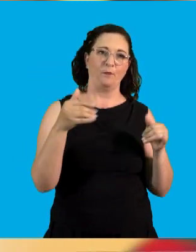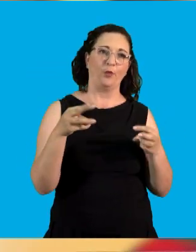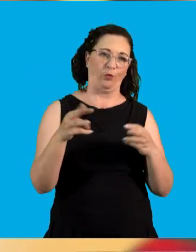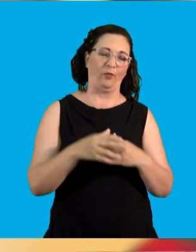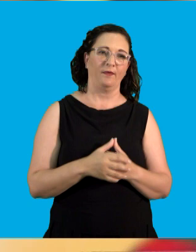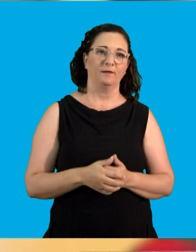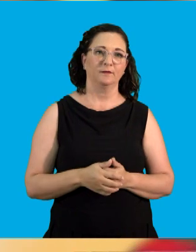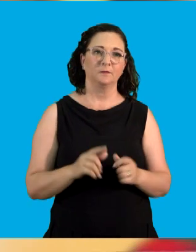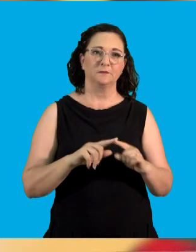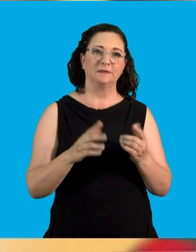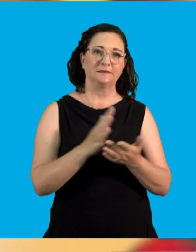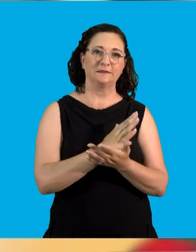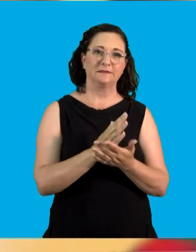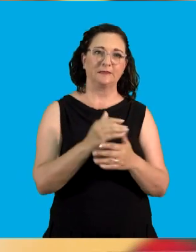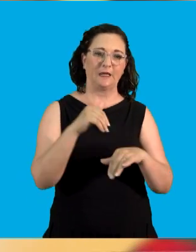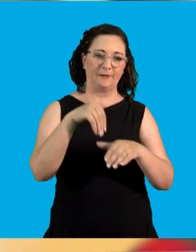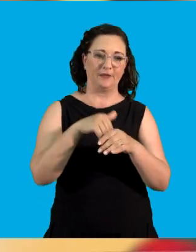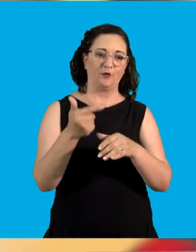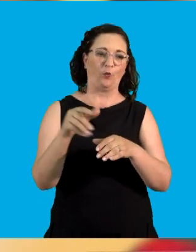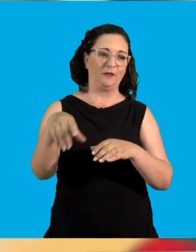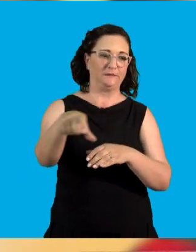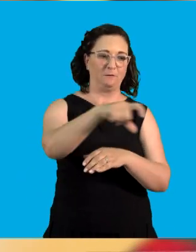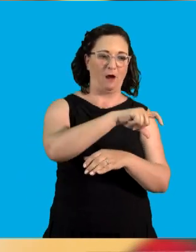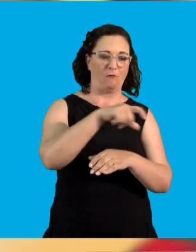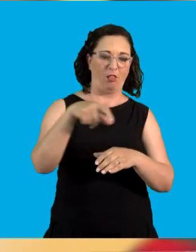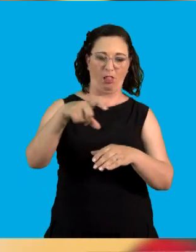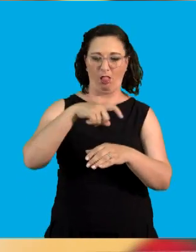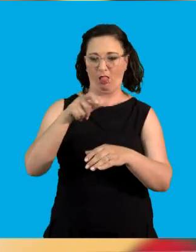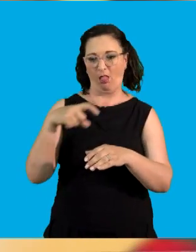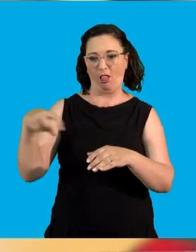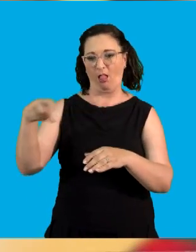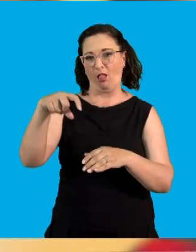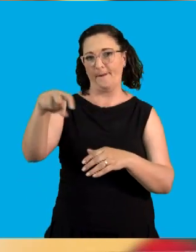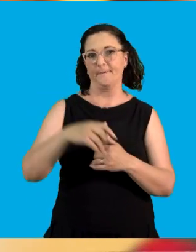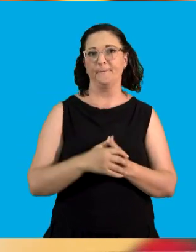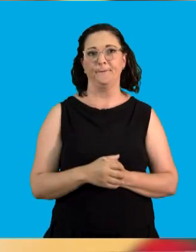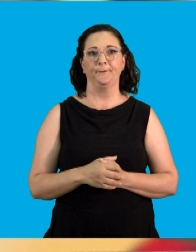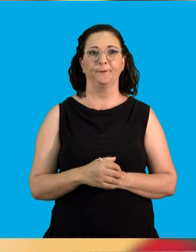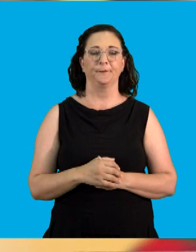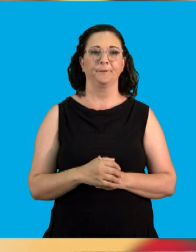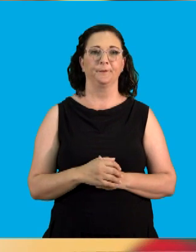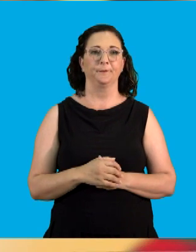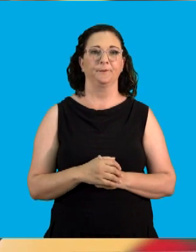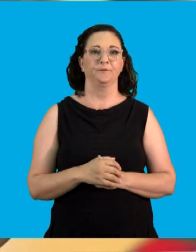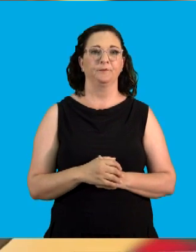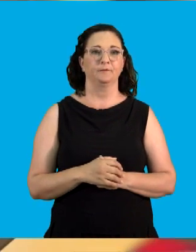those stars, they are found on the spiral arm of the Milky Way galaxy. Now,